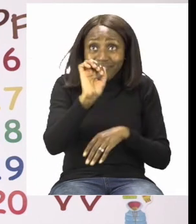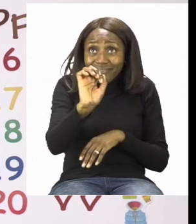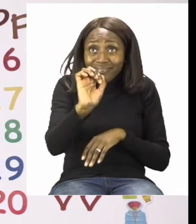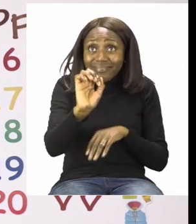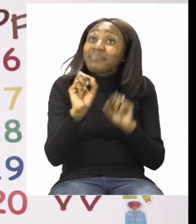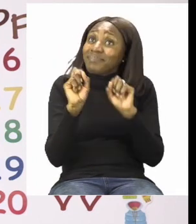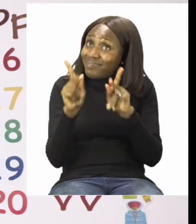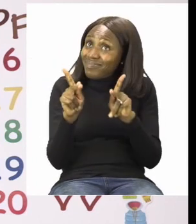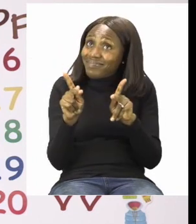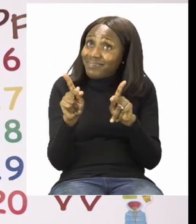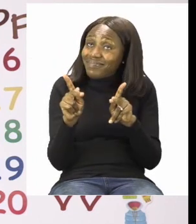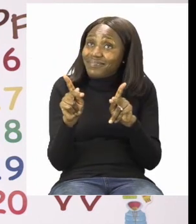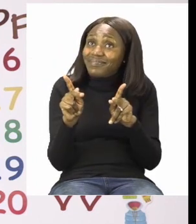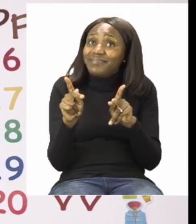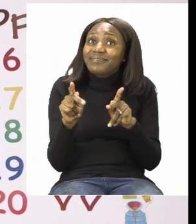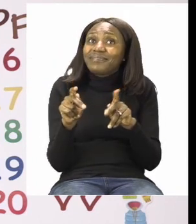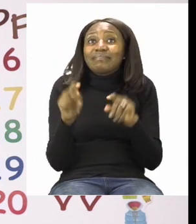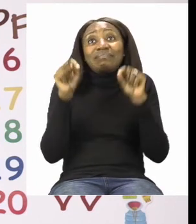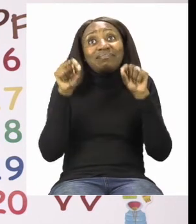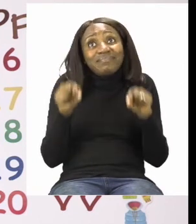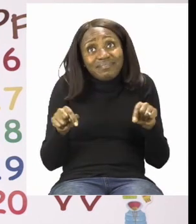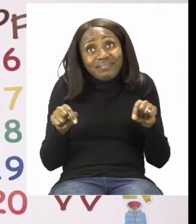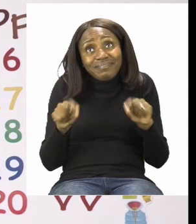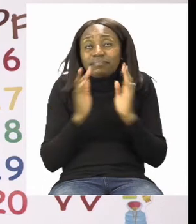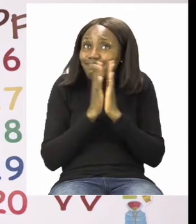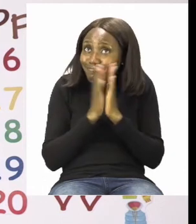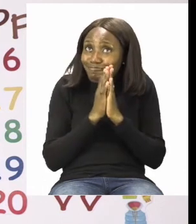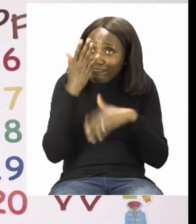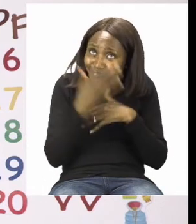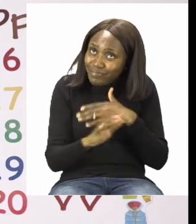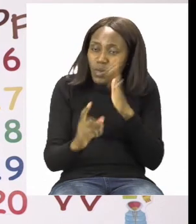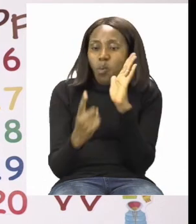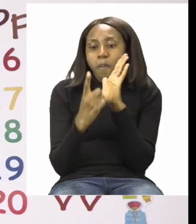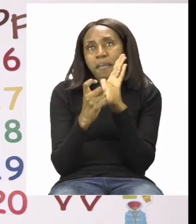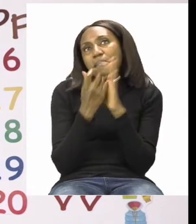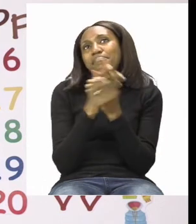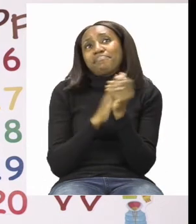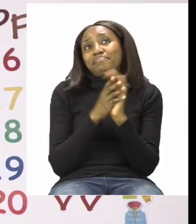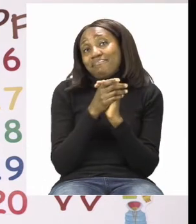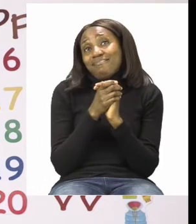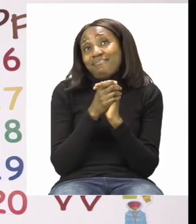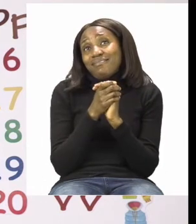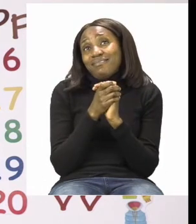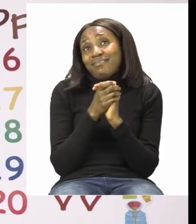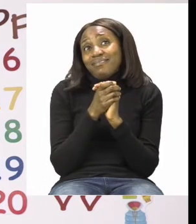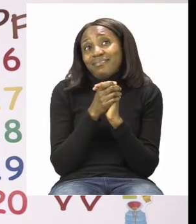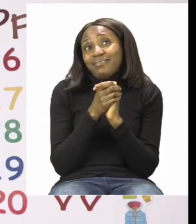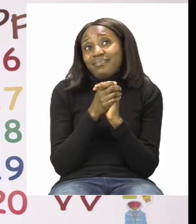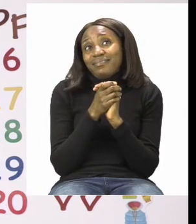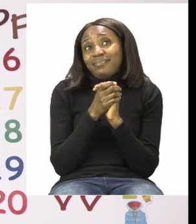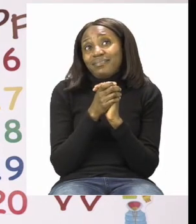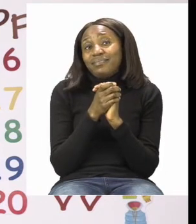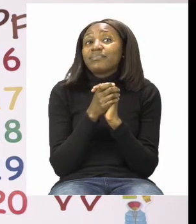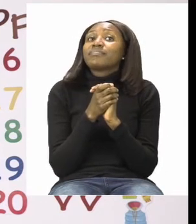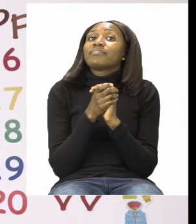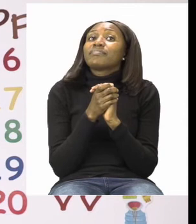we are done, boys and girls, we can sanitize. Now, whilst we're sanitizing, I'd like us to talk